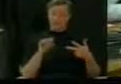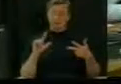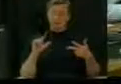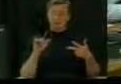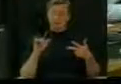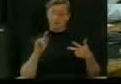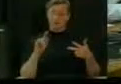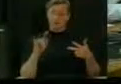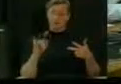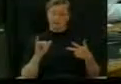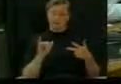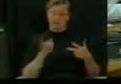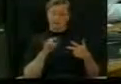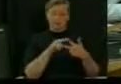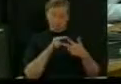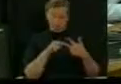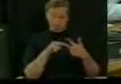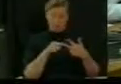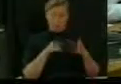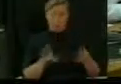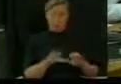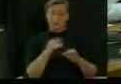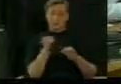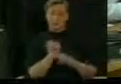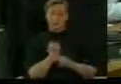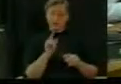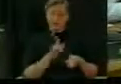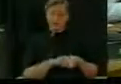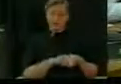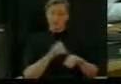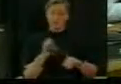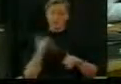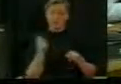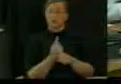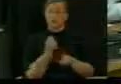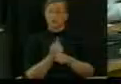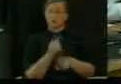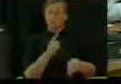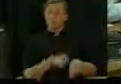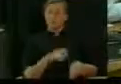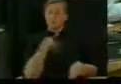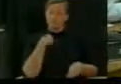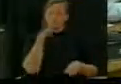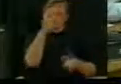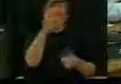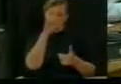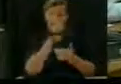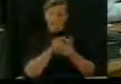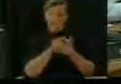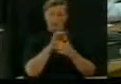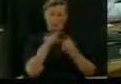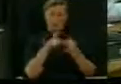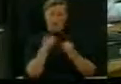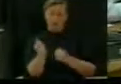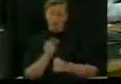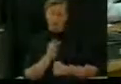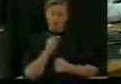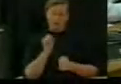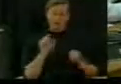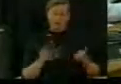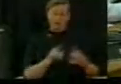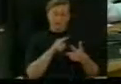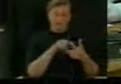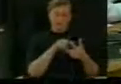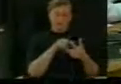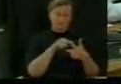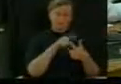yet? Barely. Barely. So you're running two at once with your limited staff. Okay. All right. So the appropriate